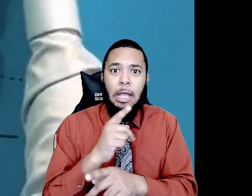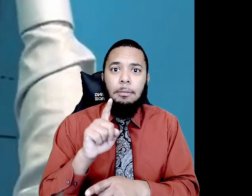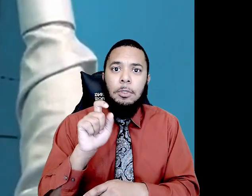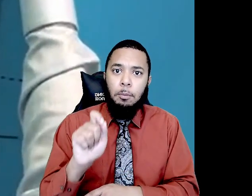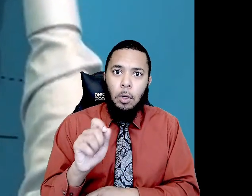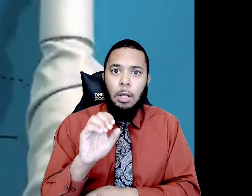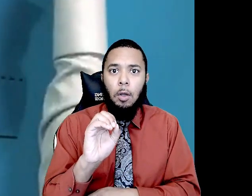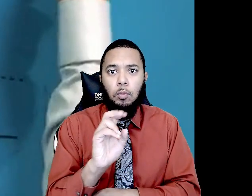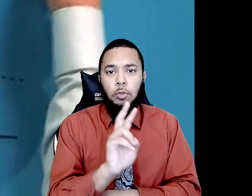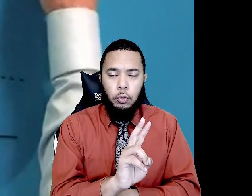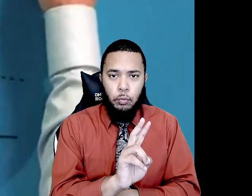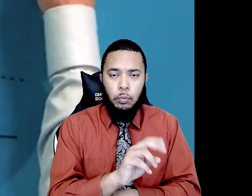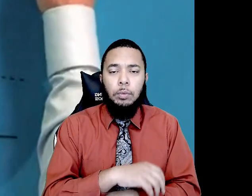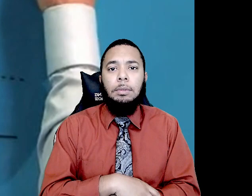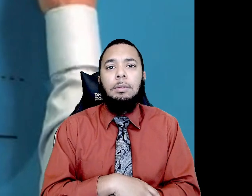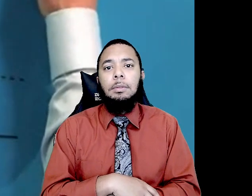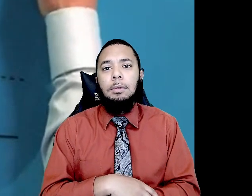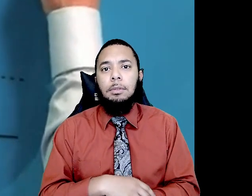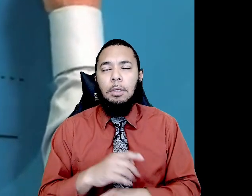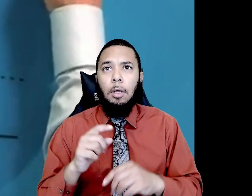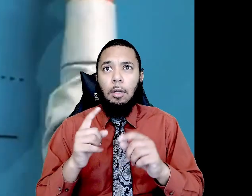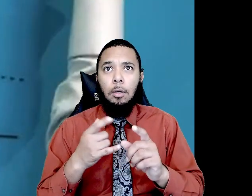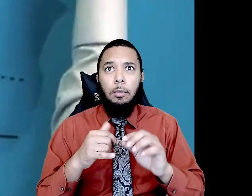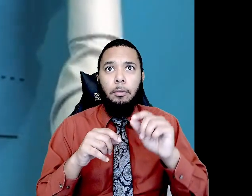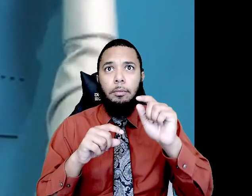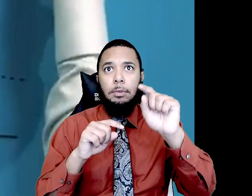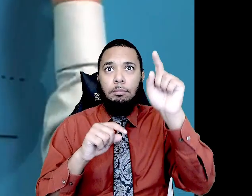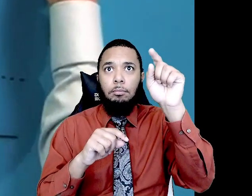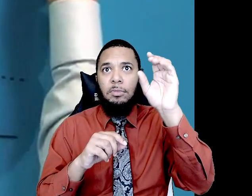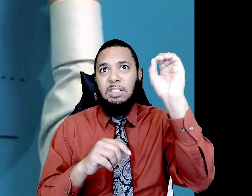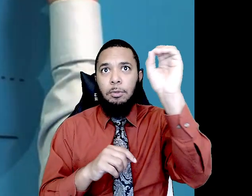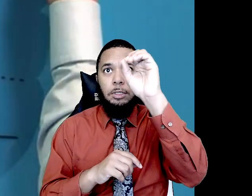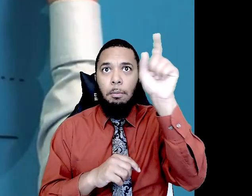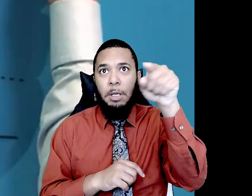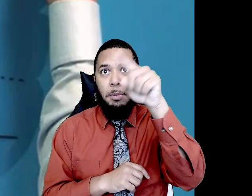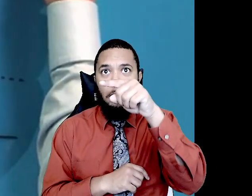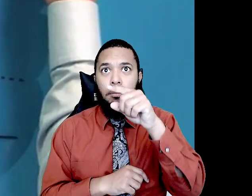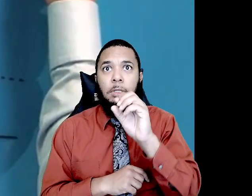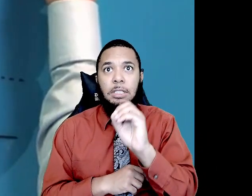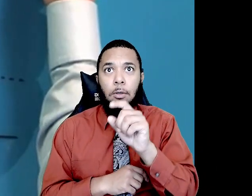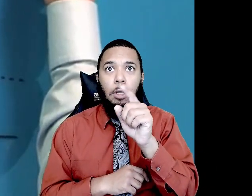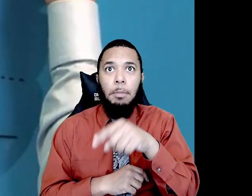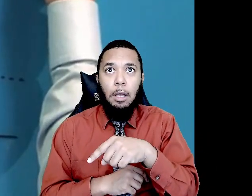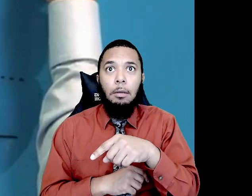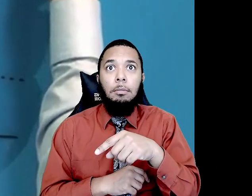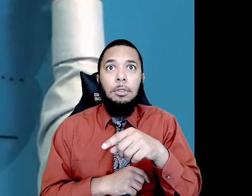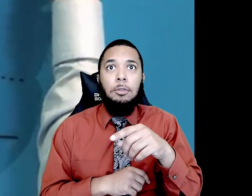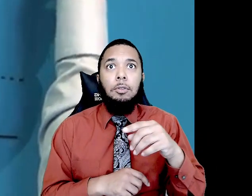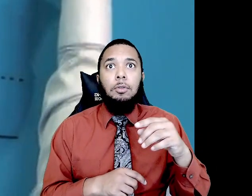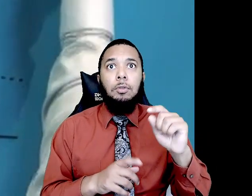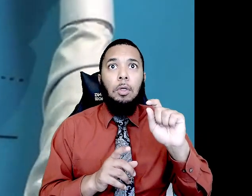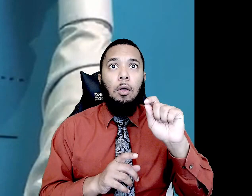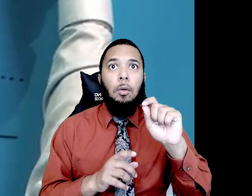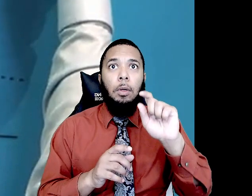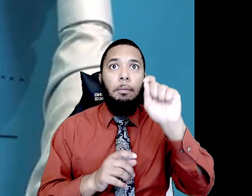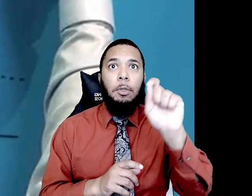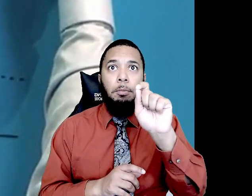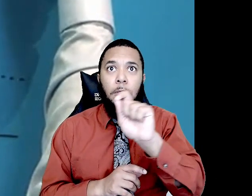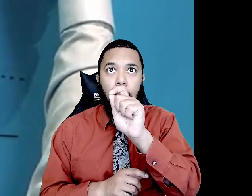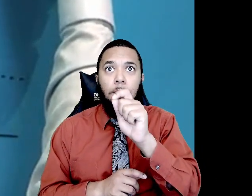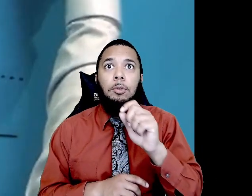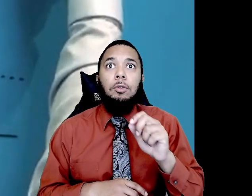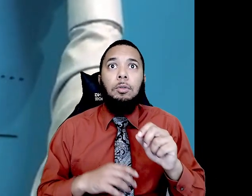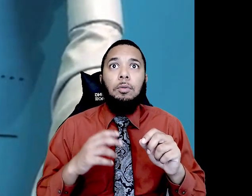0, and then multiply it finally by the 1, and we'll get to 2. All right, so these 2 decimal